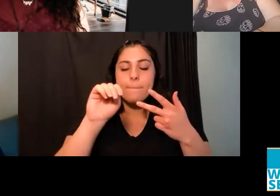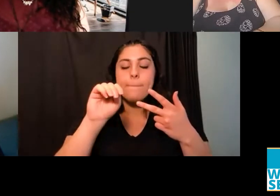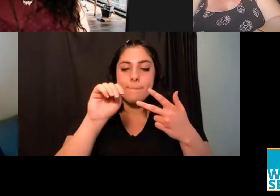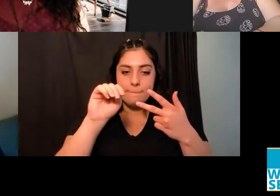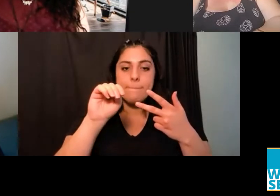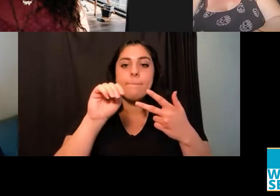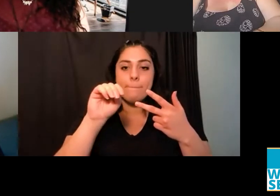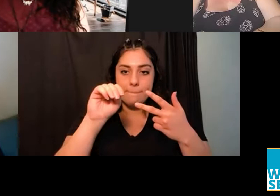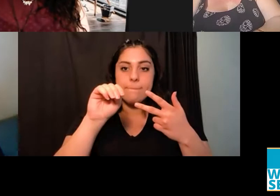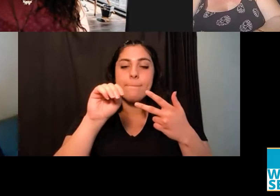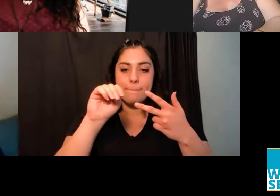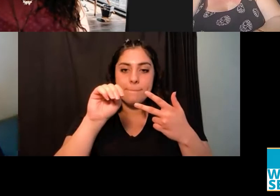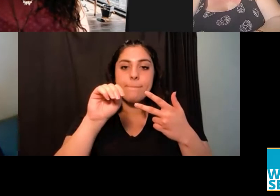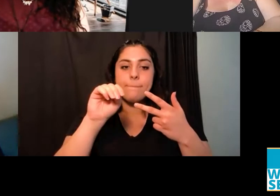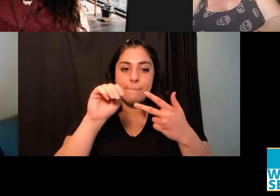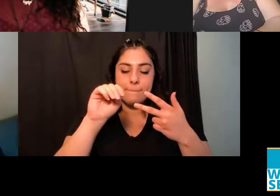RLLUCRET and the word writer,